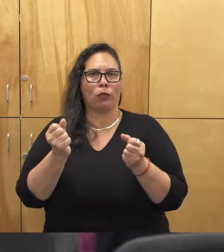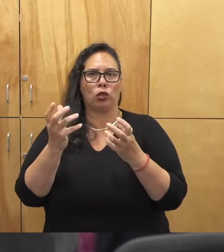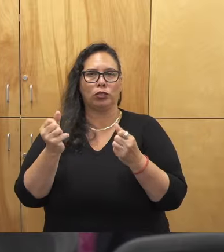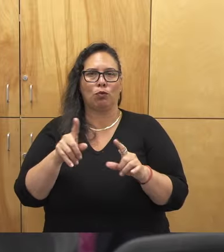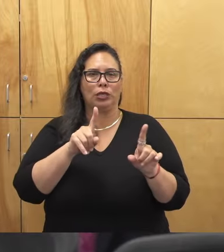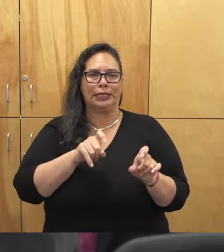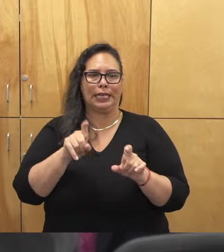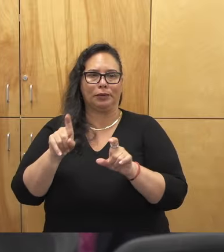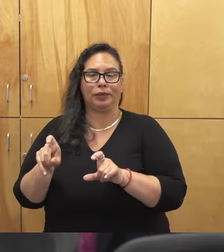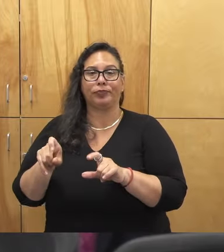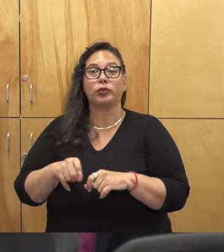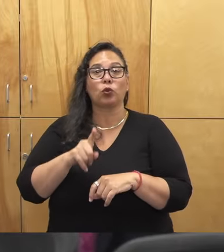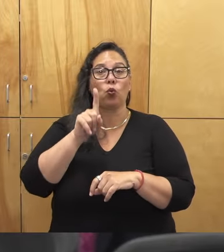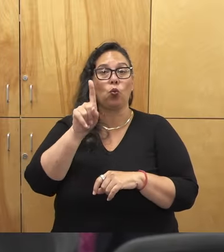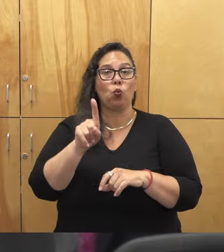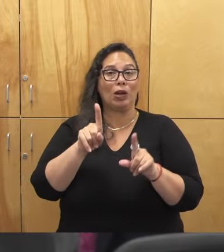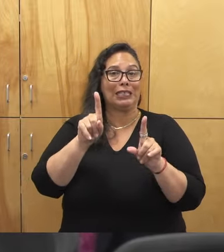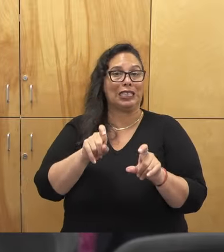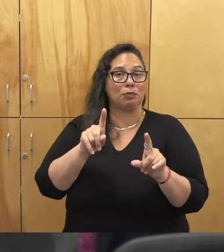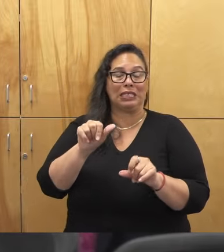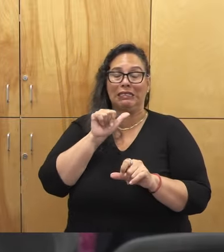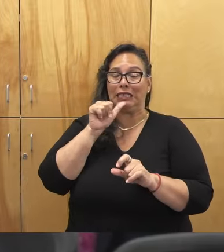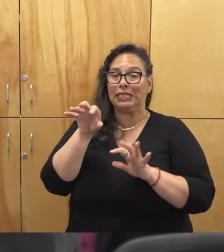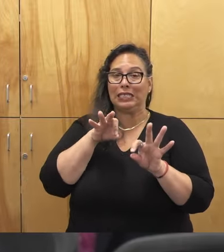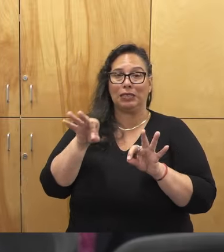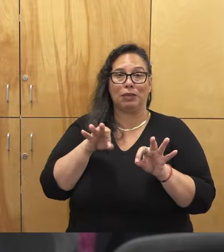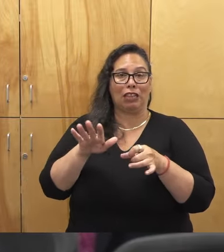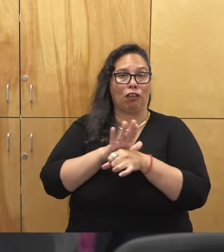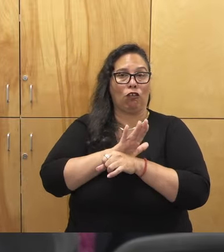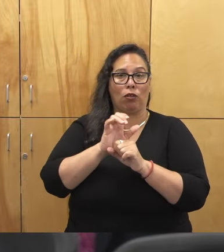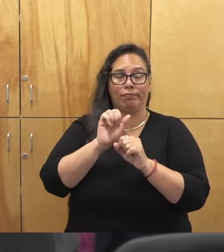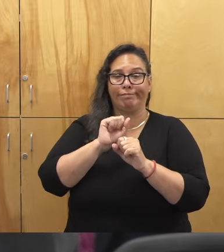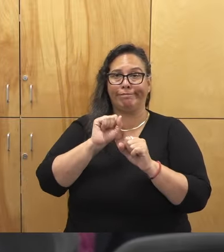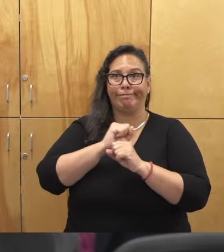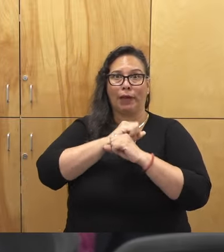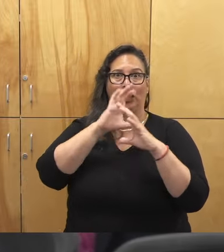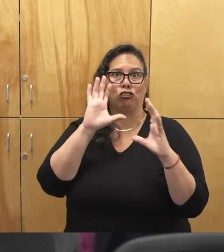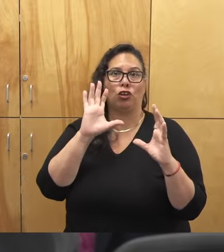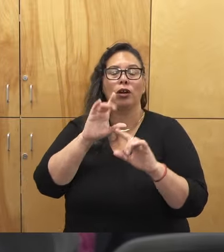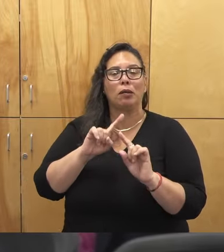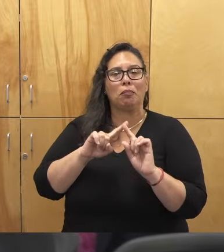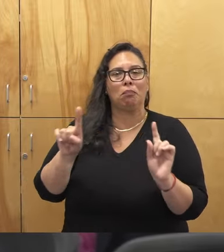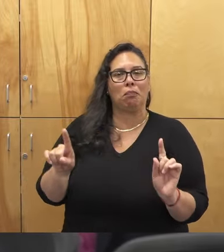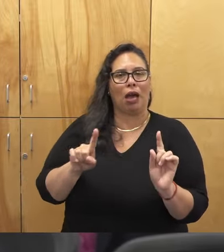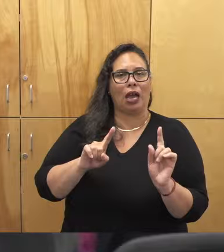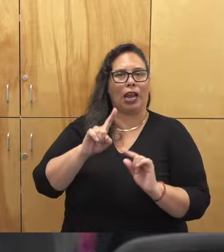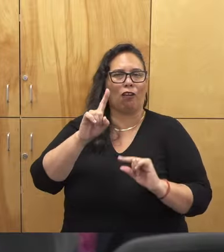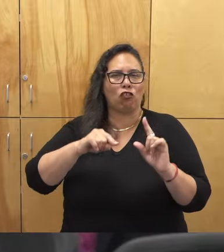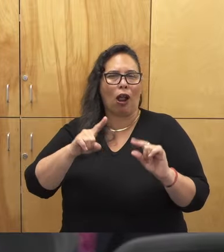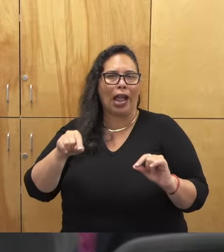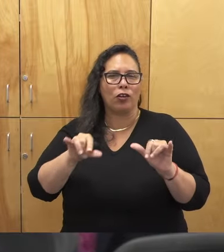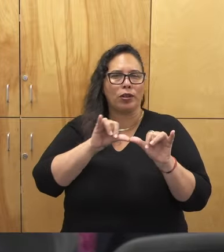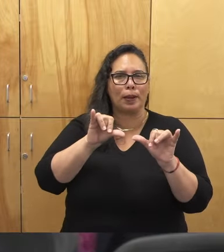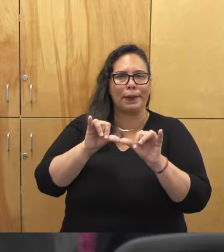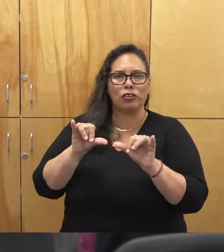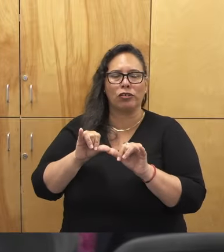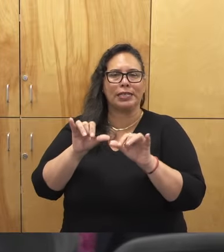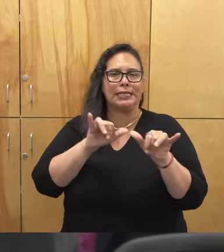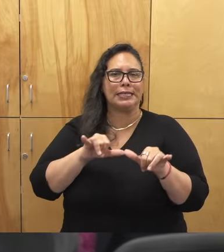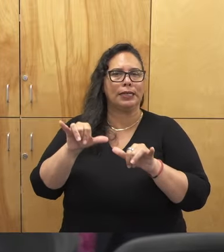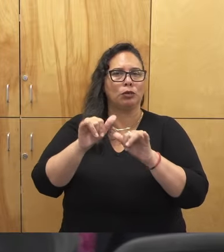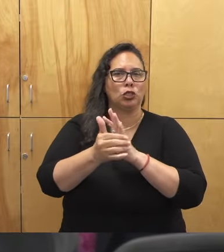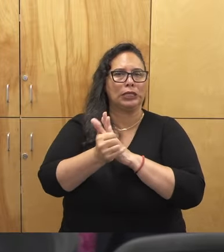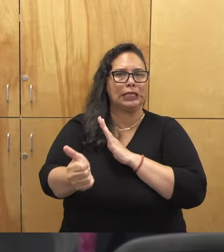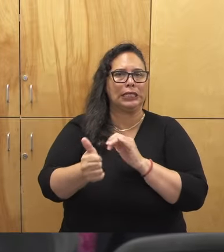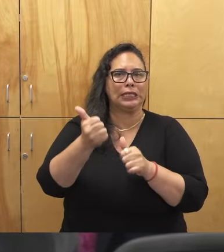One assessment doesn't tell you the whole picture, but when we look at a variety that are measuring similar skills in each of the grade levels, then we